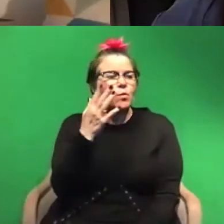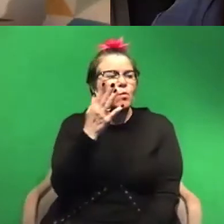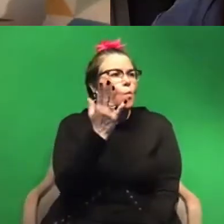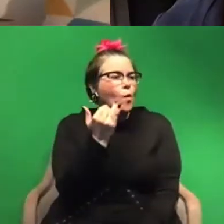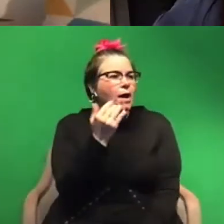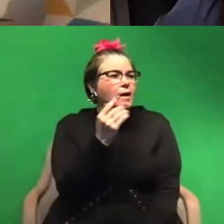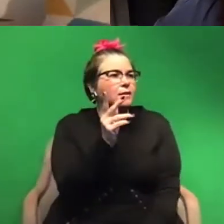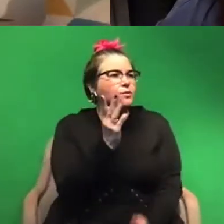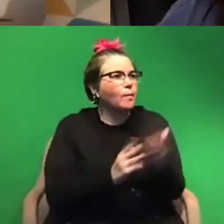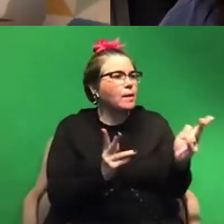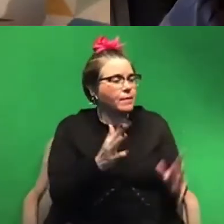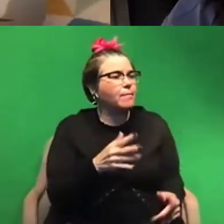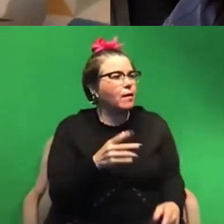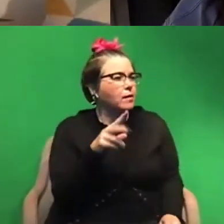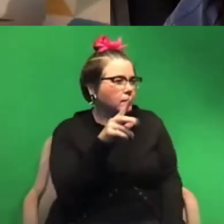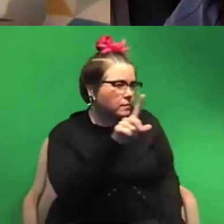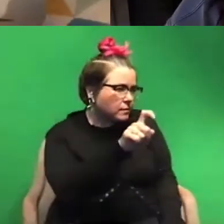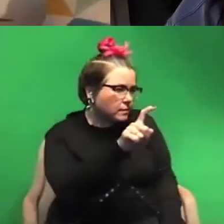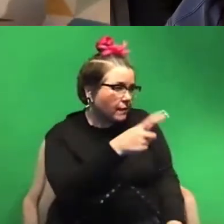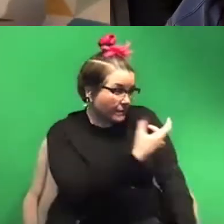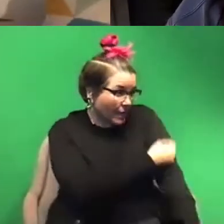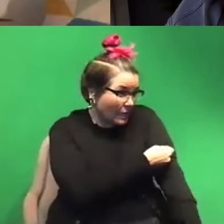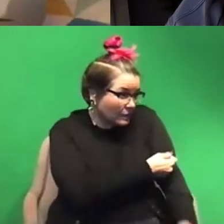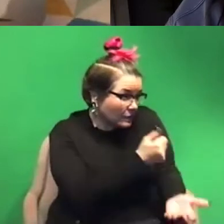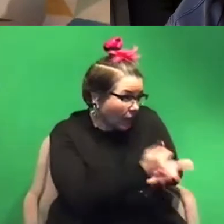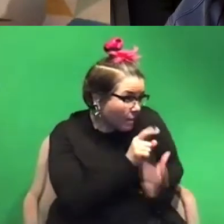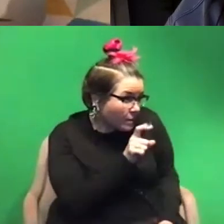are so many people skeptical that vaccines are going to help them?